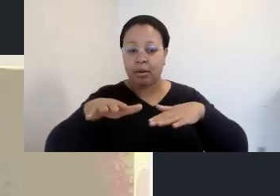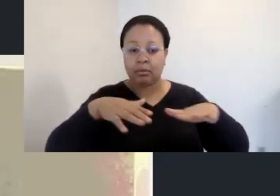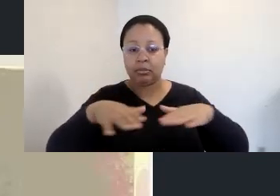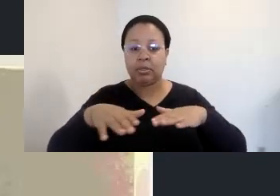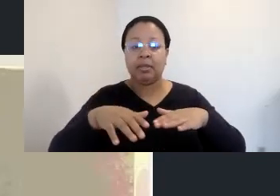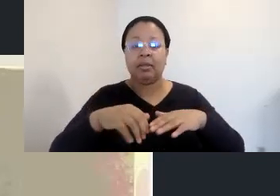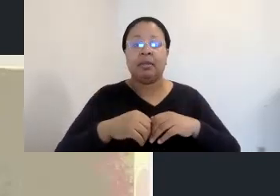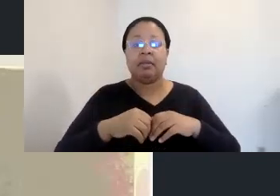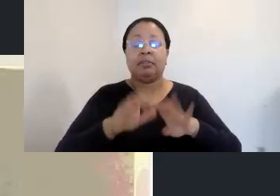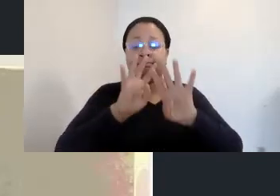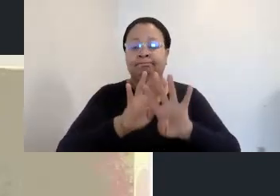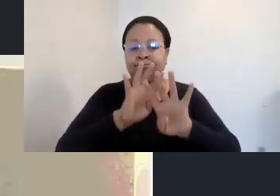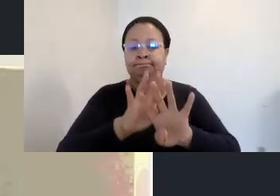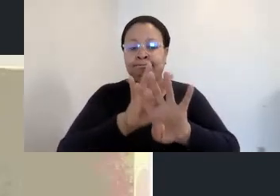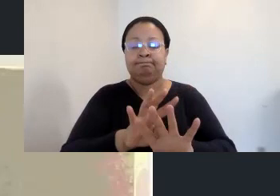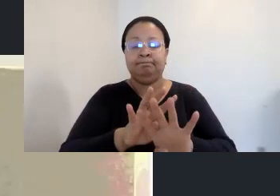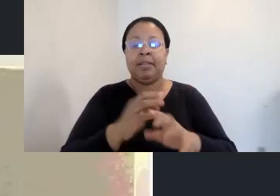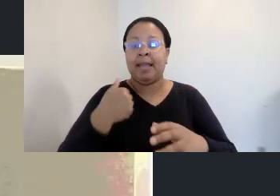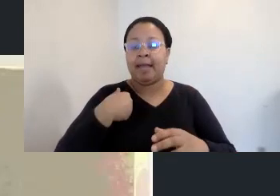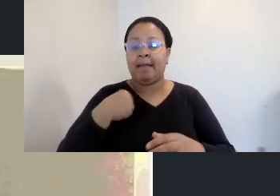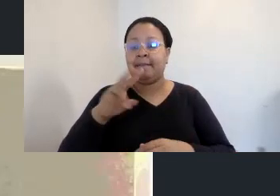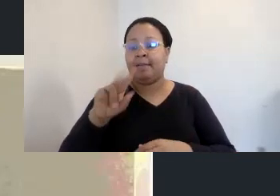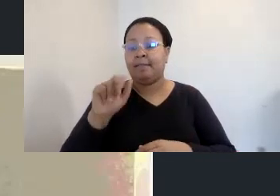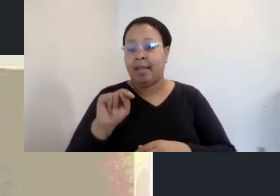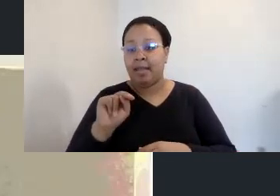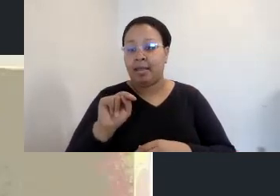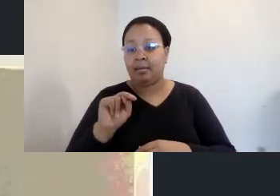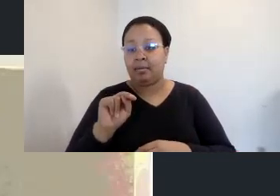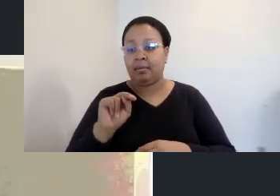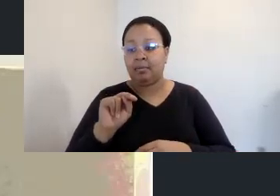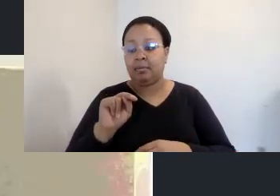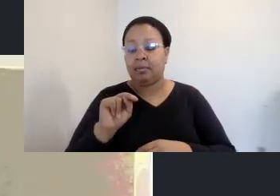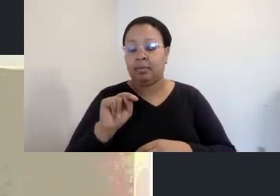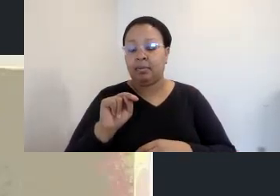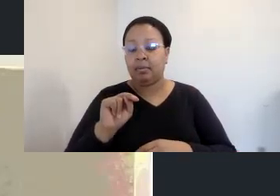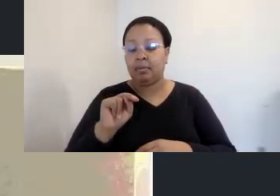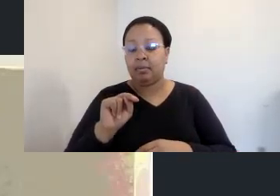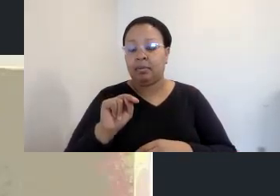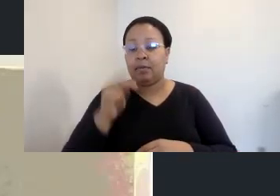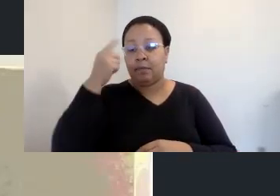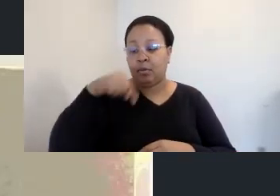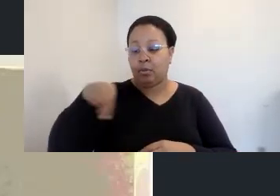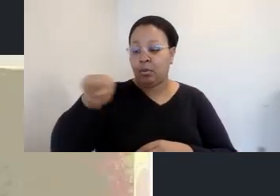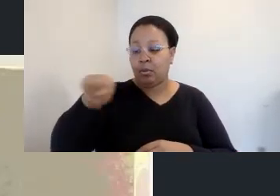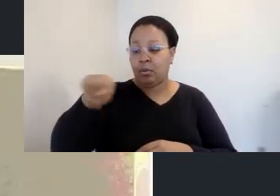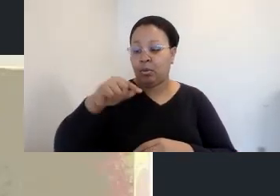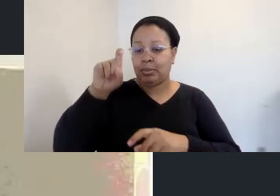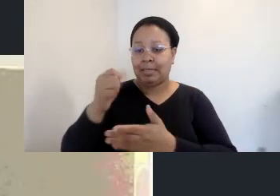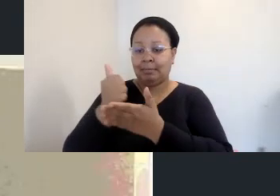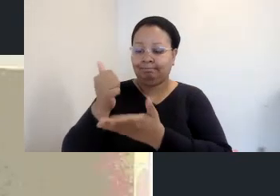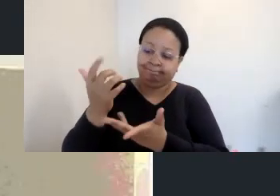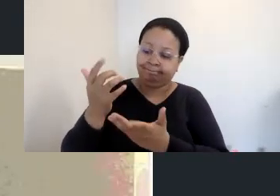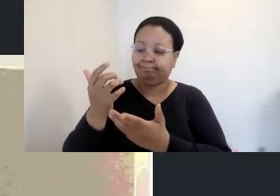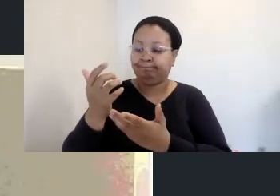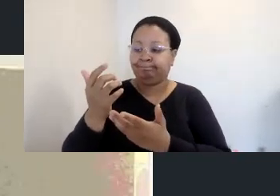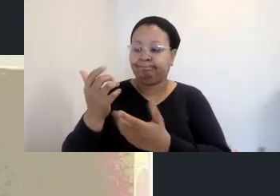an accessible van march that will take individuals who need assistance, and they will drop them